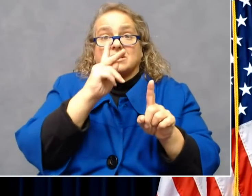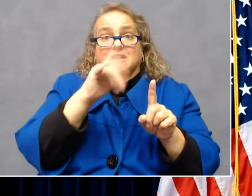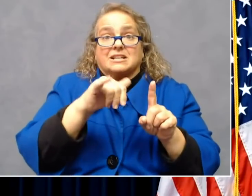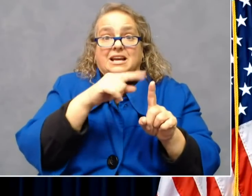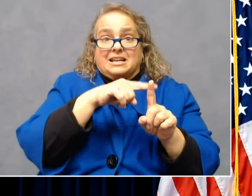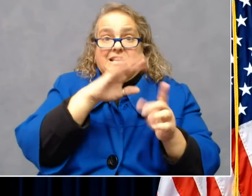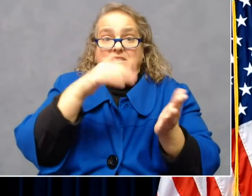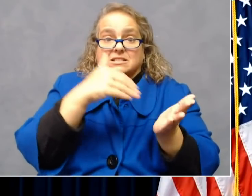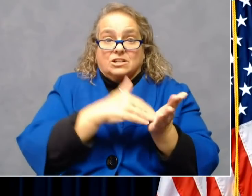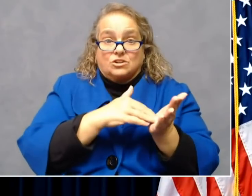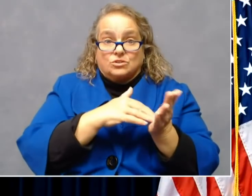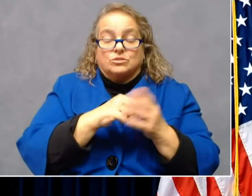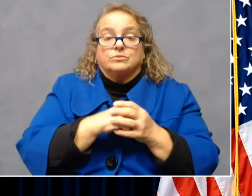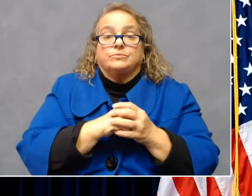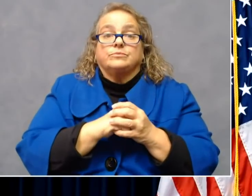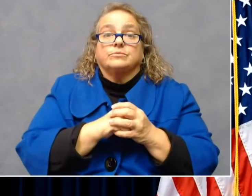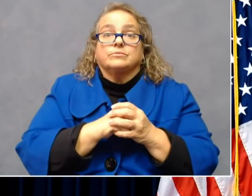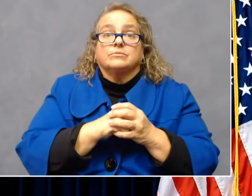died.